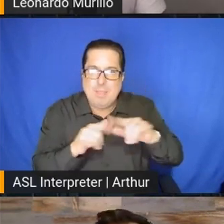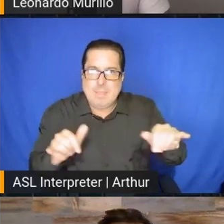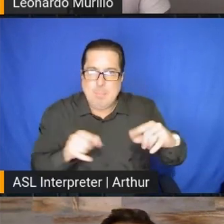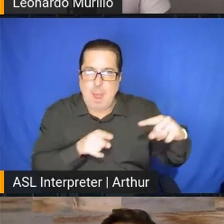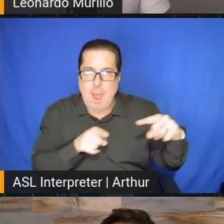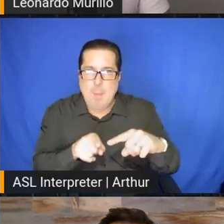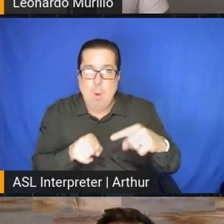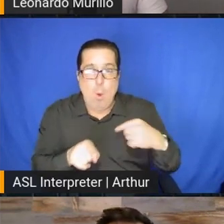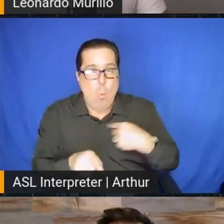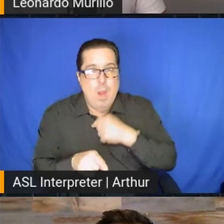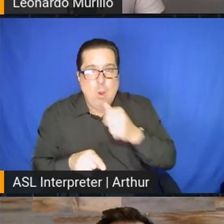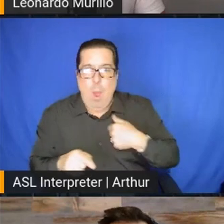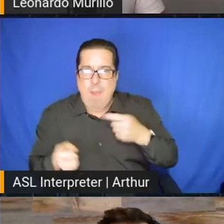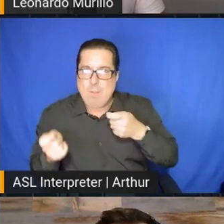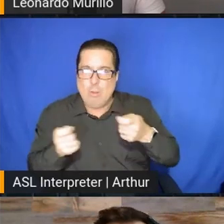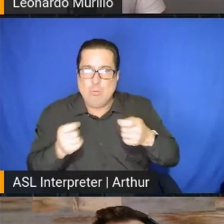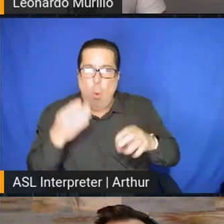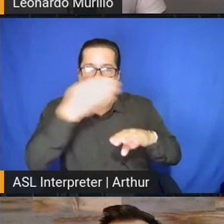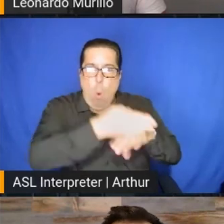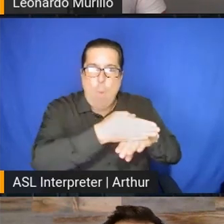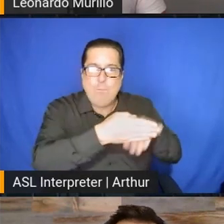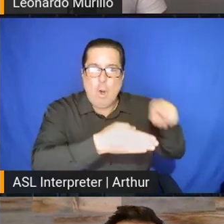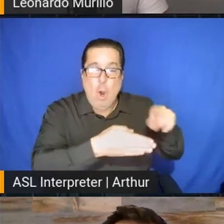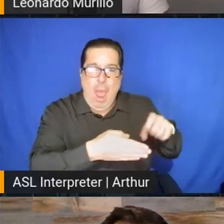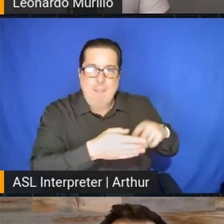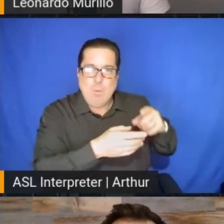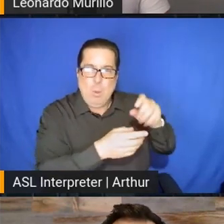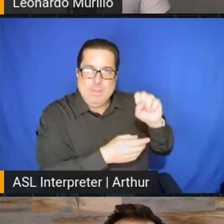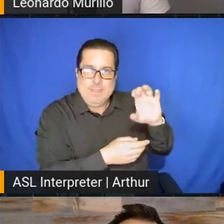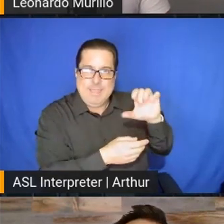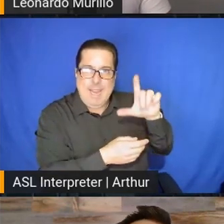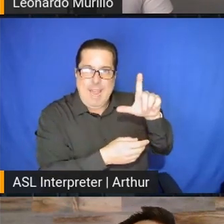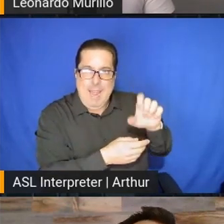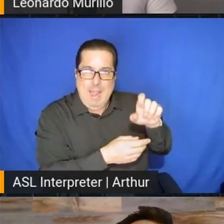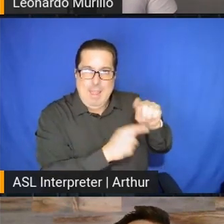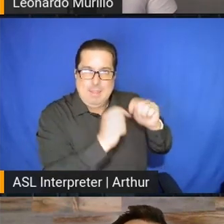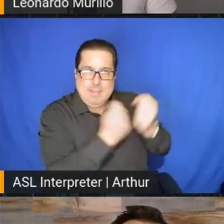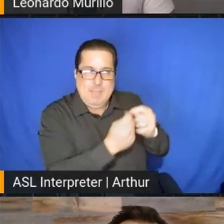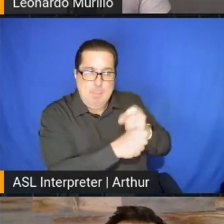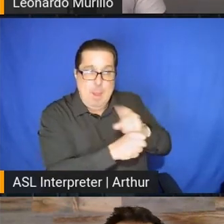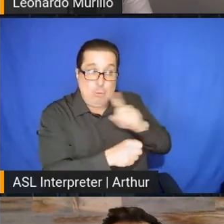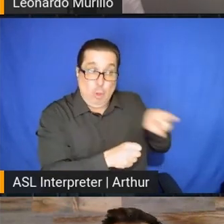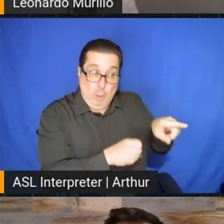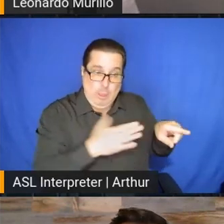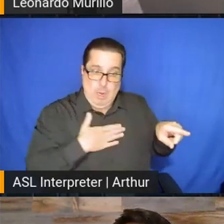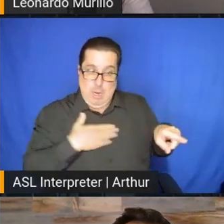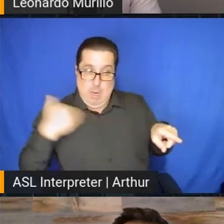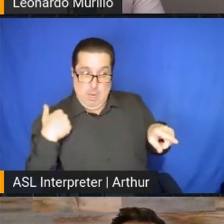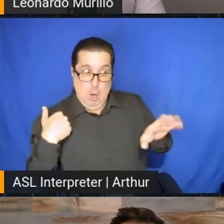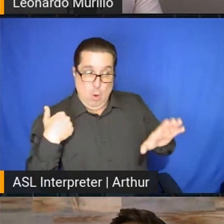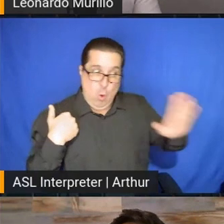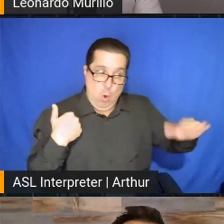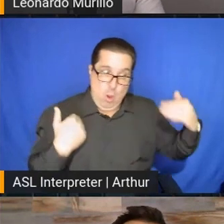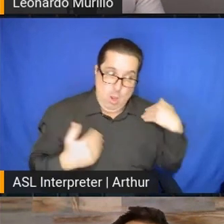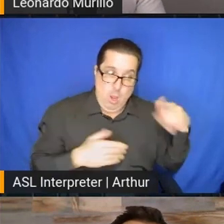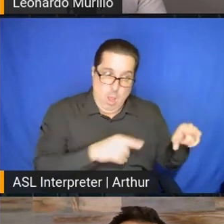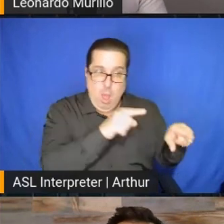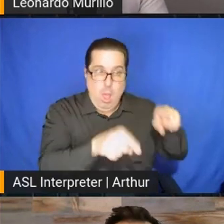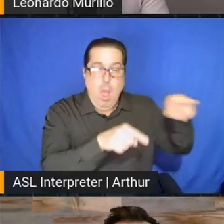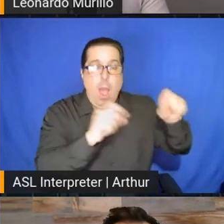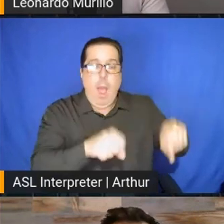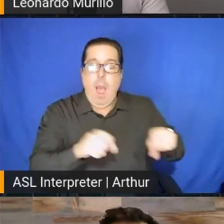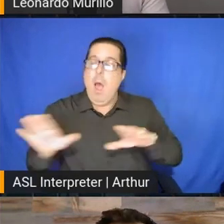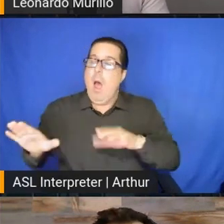don't have controls over. So you have to scale your team to make sure people can sleep at night, to make sure that this is reliable for the humans that are running the